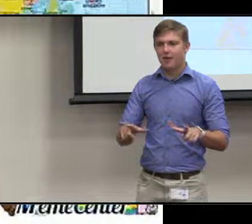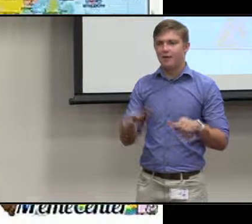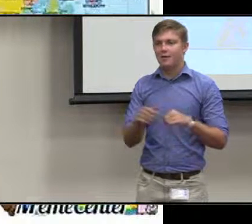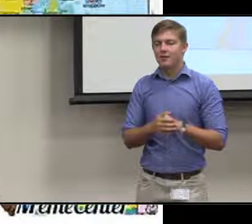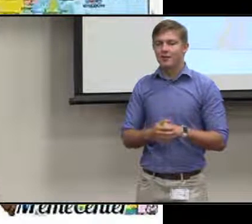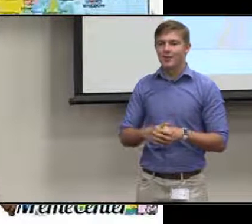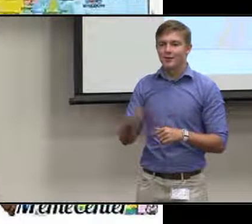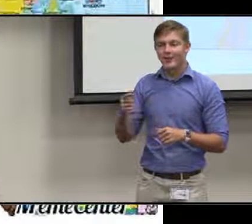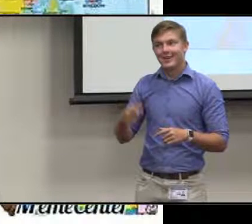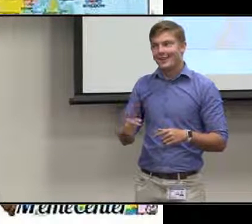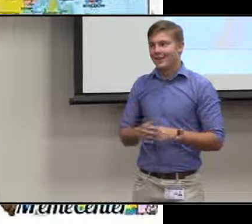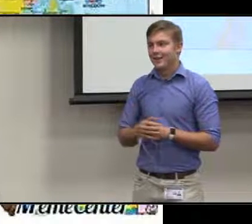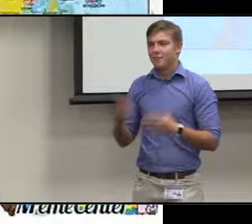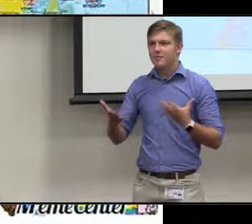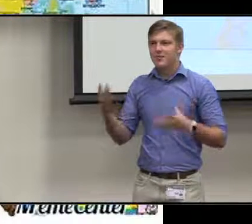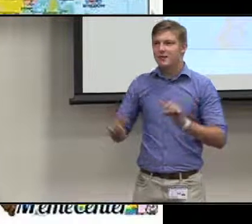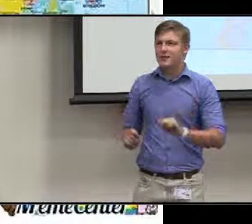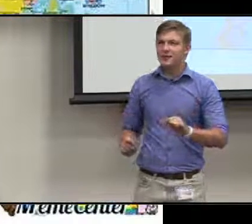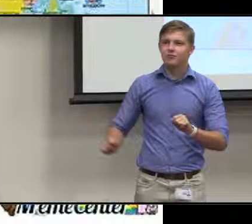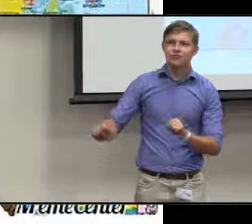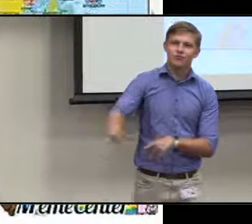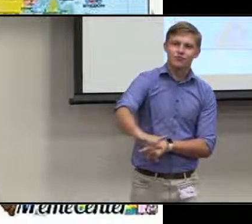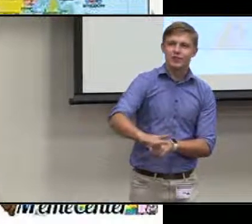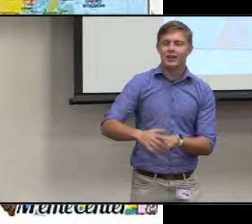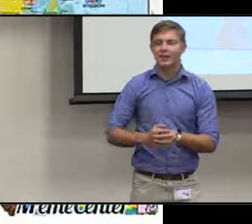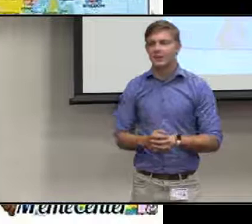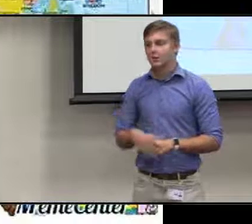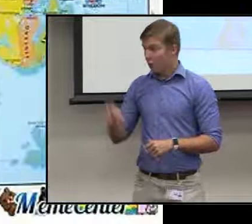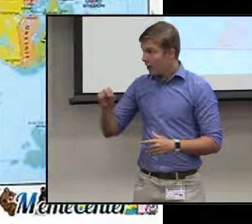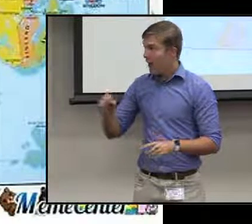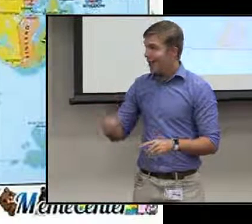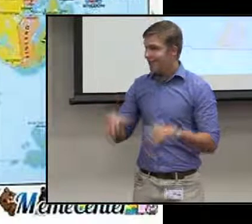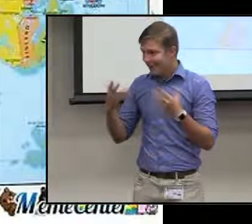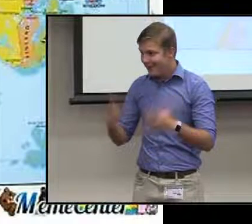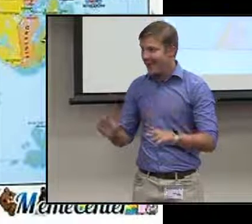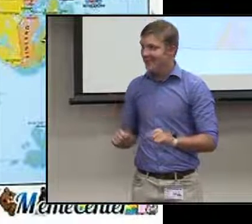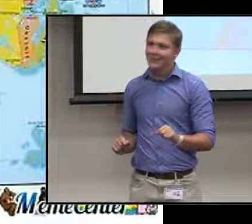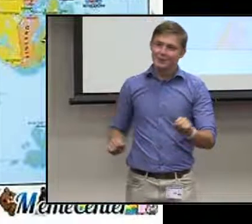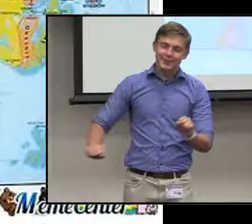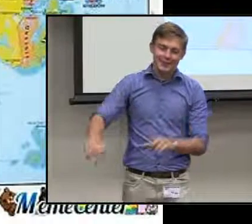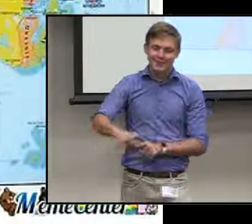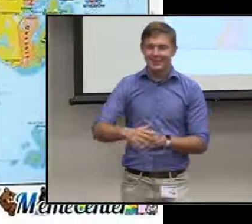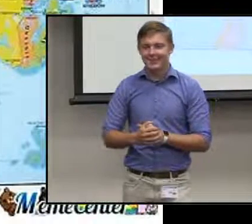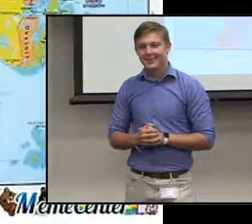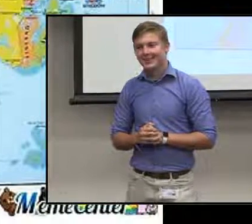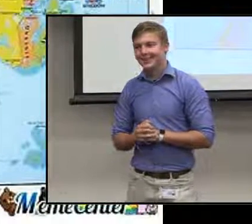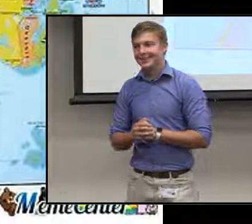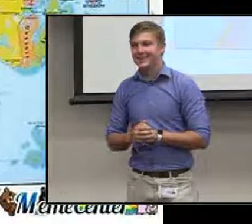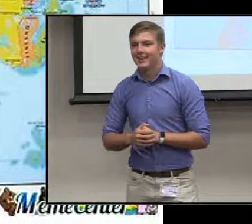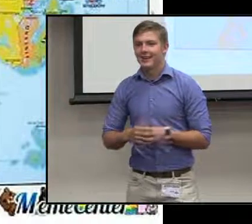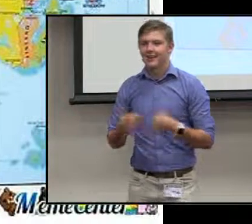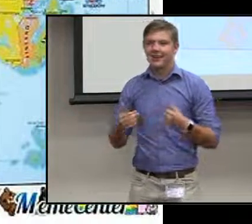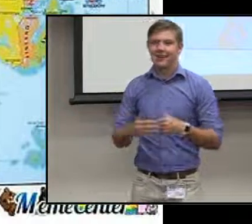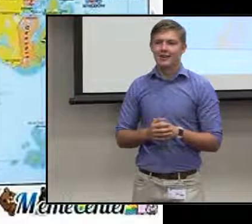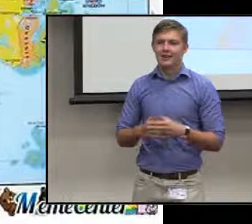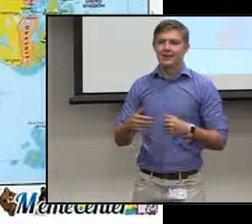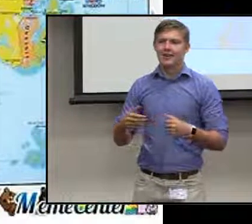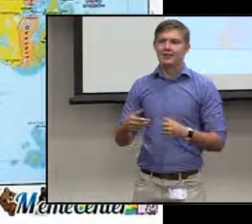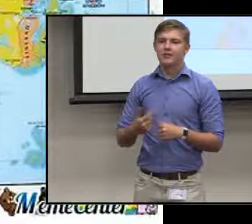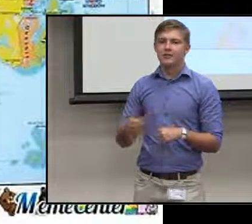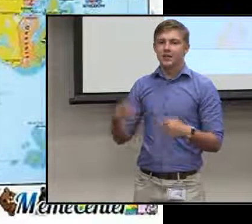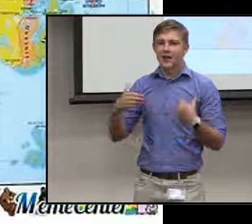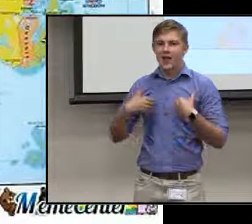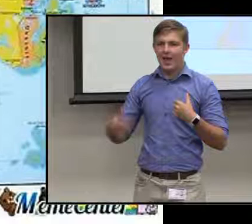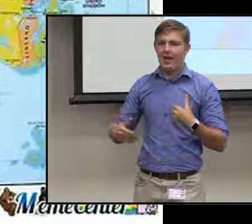the map, and they say, this is the way we ought to view the world map. And you might say, well, they've got small man mentality. They're just trying to prove